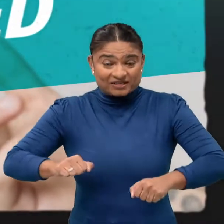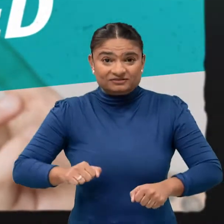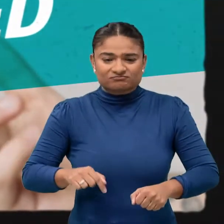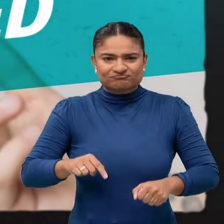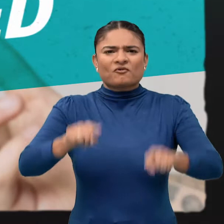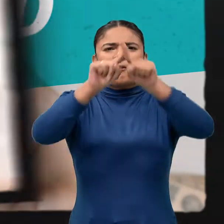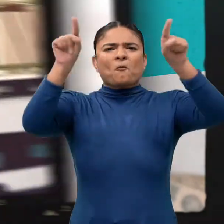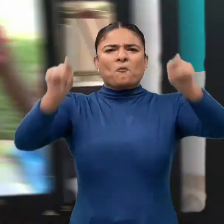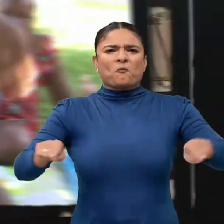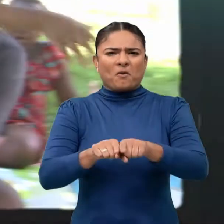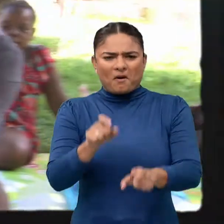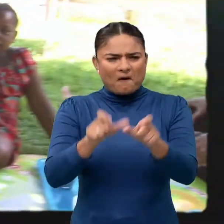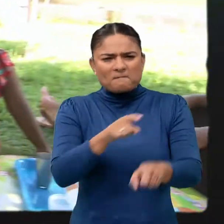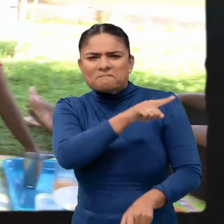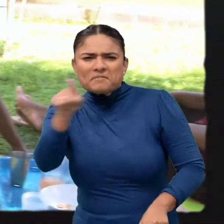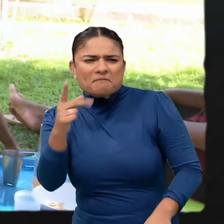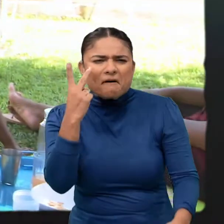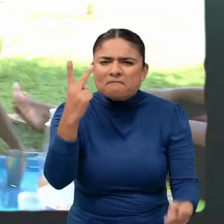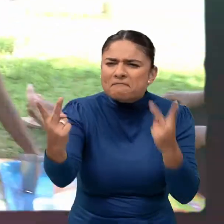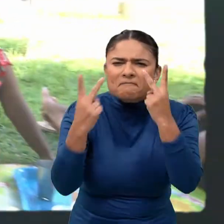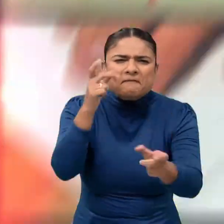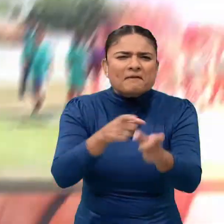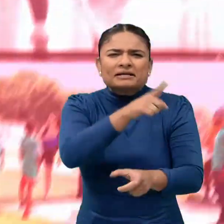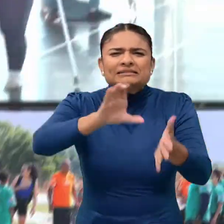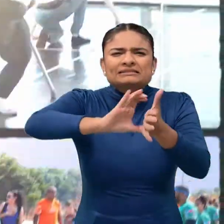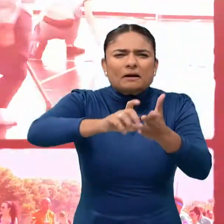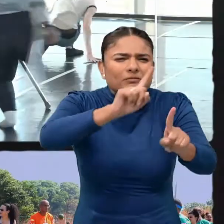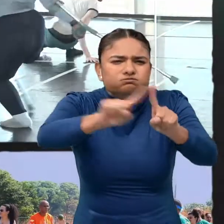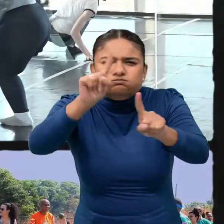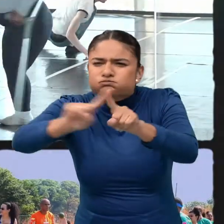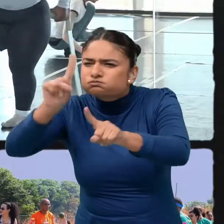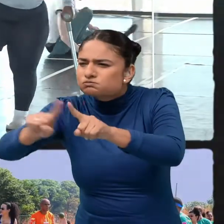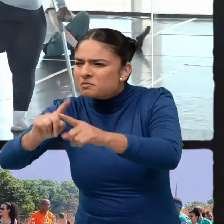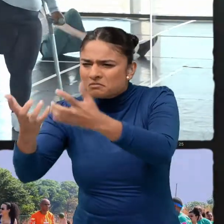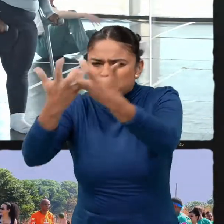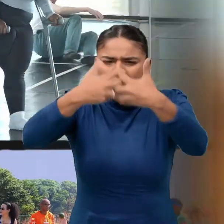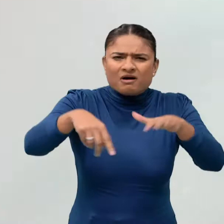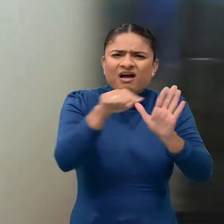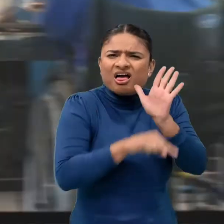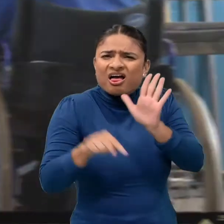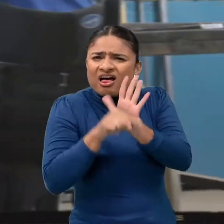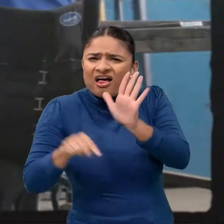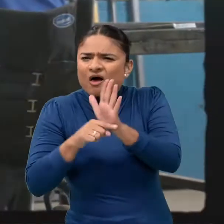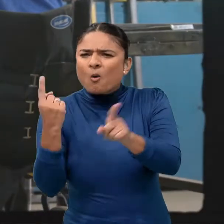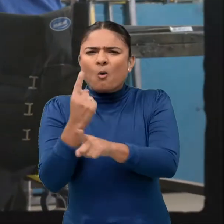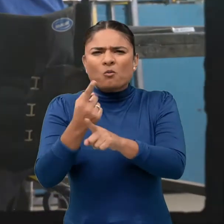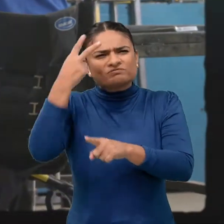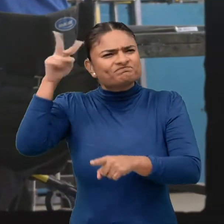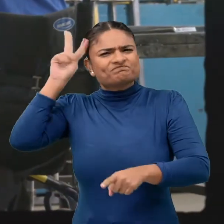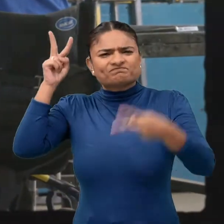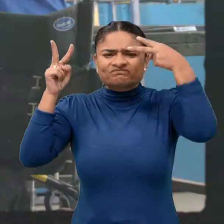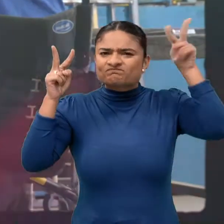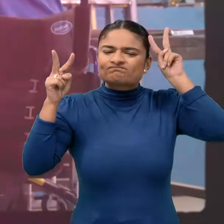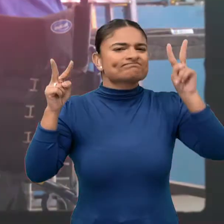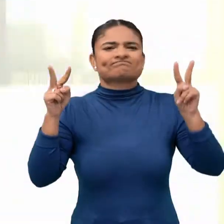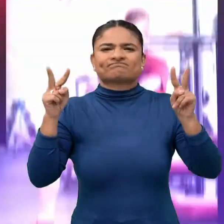Activated, your window into how we can change the way in which we aspire for persons with disabilities, how we change our